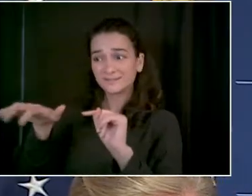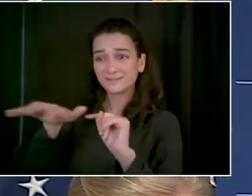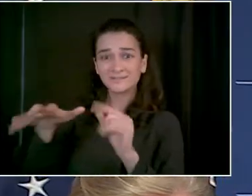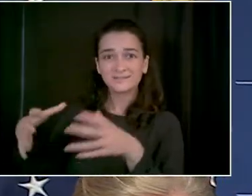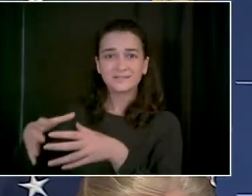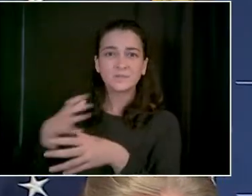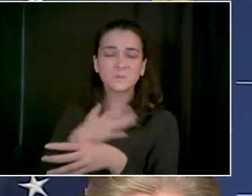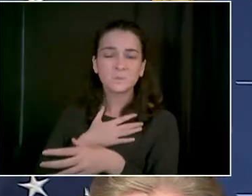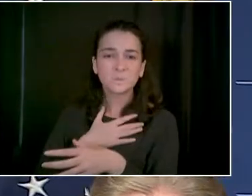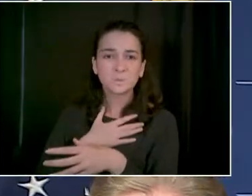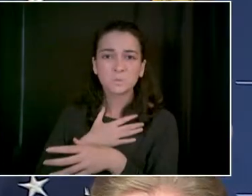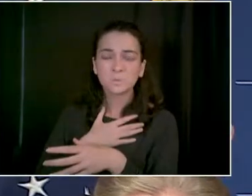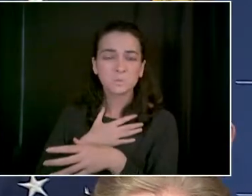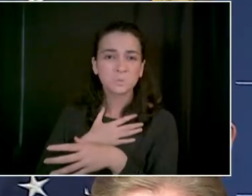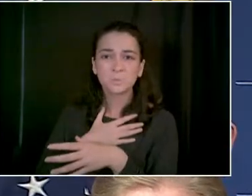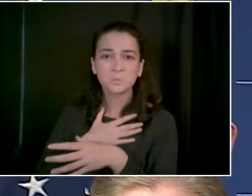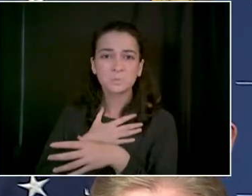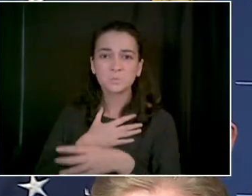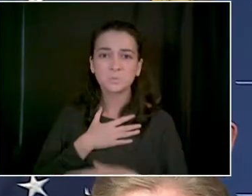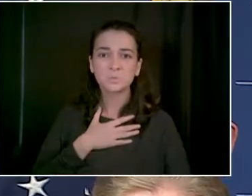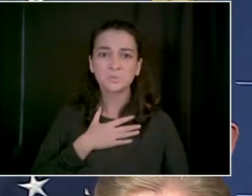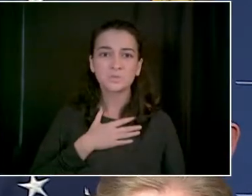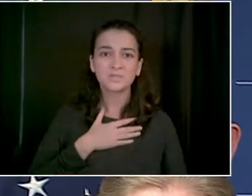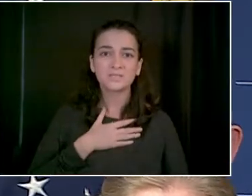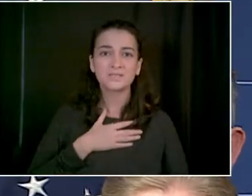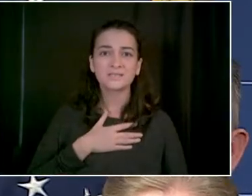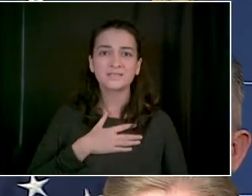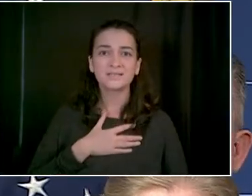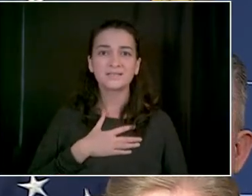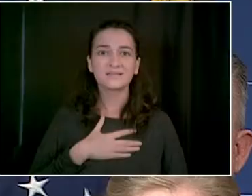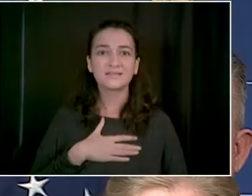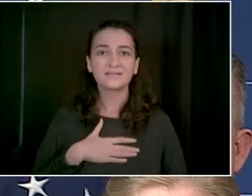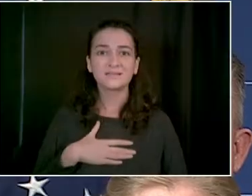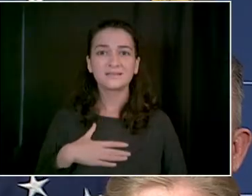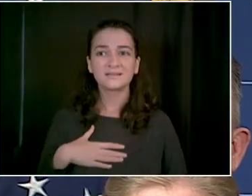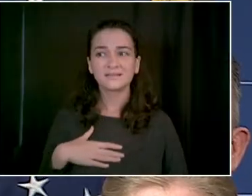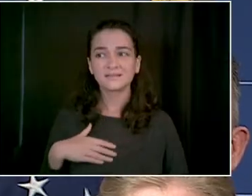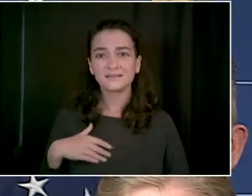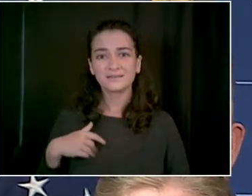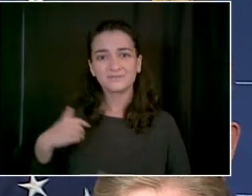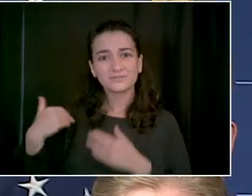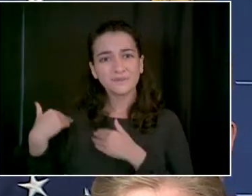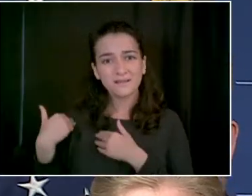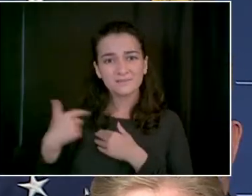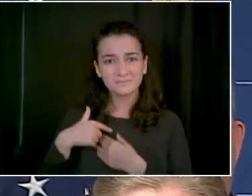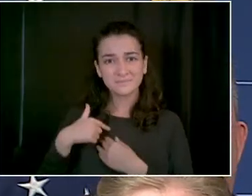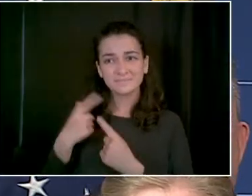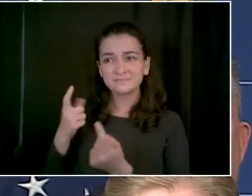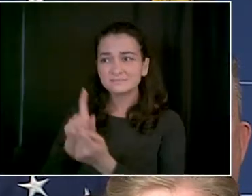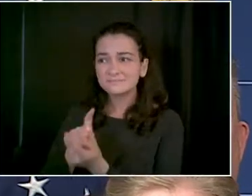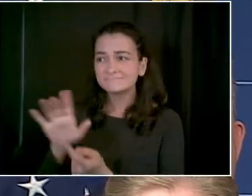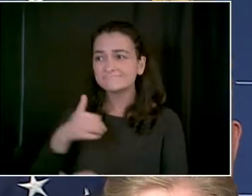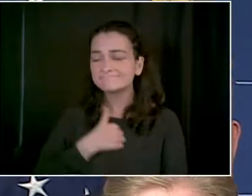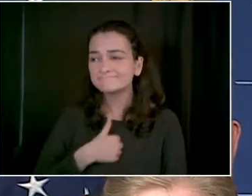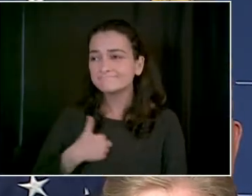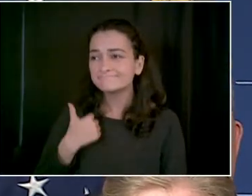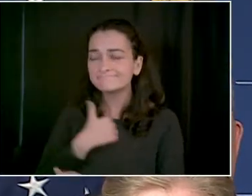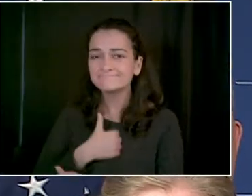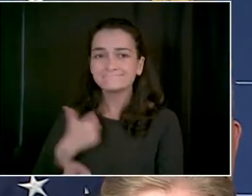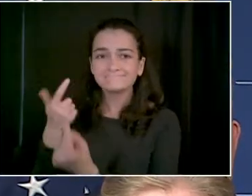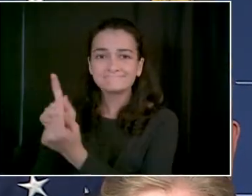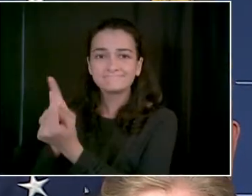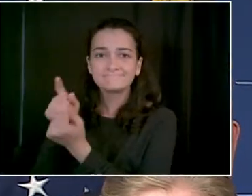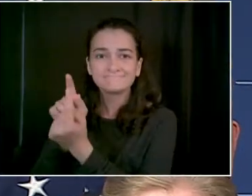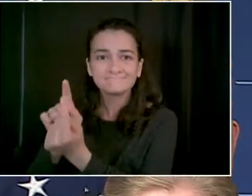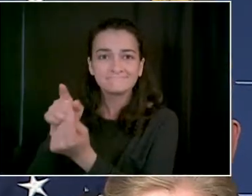wakes. And I know I asked you, those who was at the wake, did the citywide elected come? You